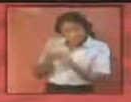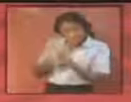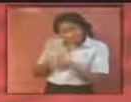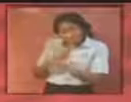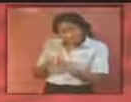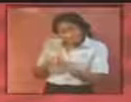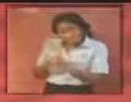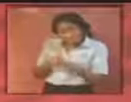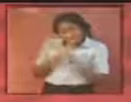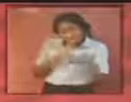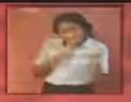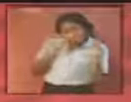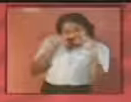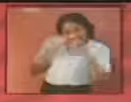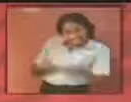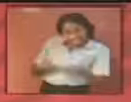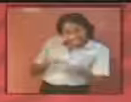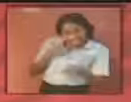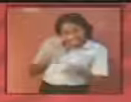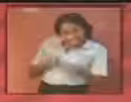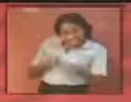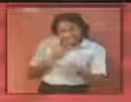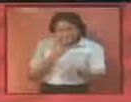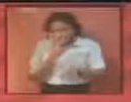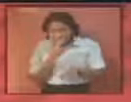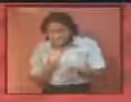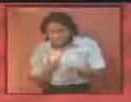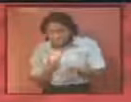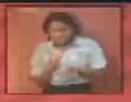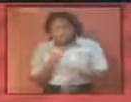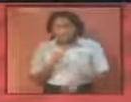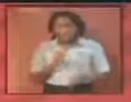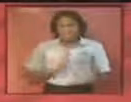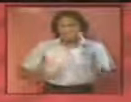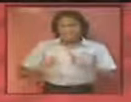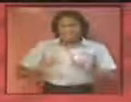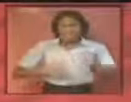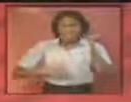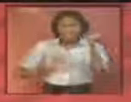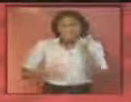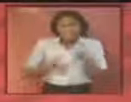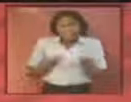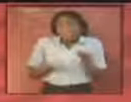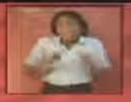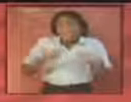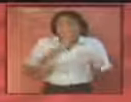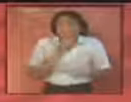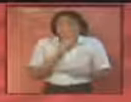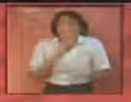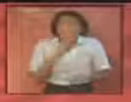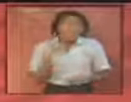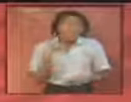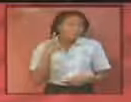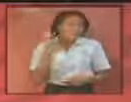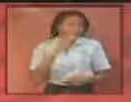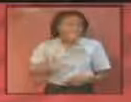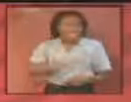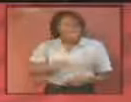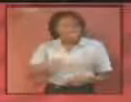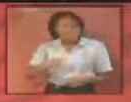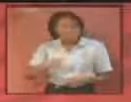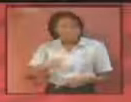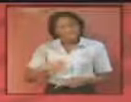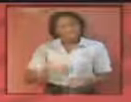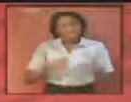example, people with suspected reinfections, people with prolonged chronic or very severe disease, any vaccine breakthrough